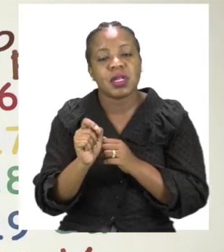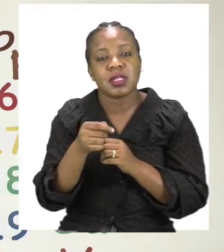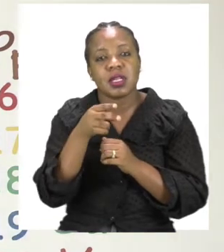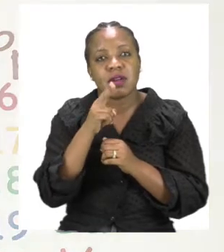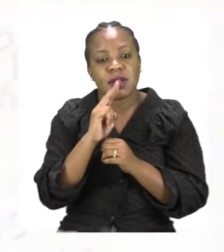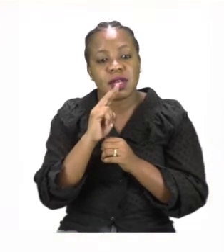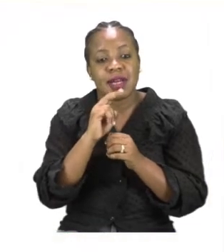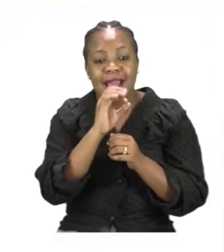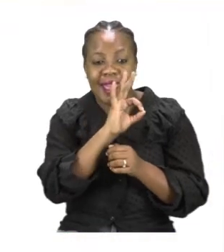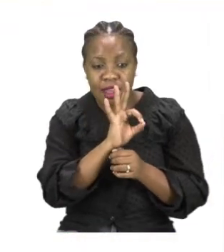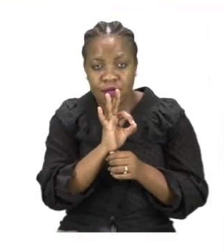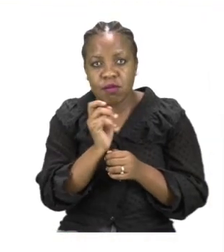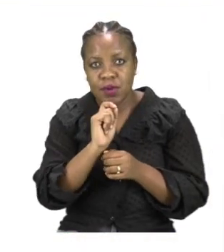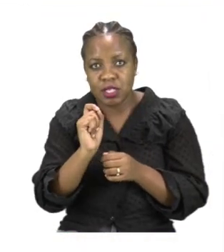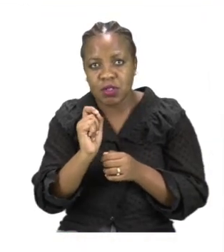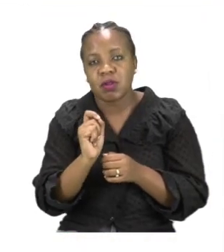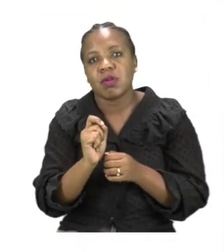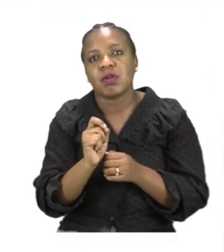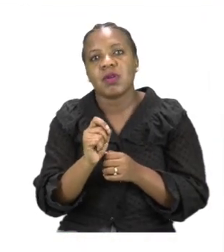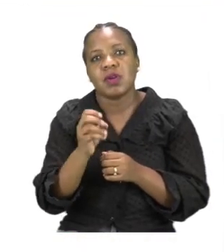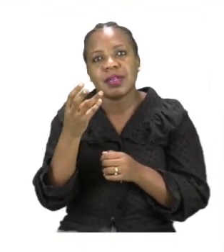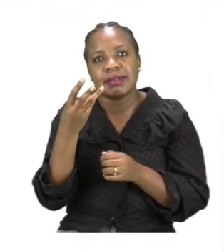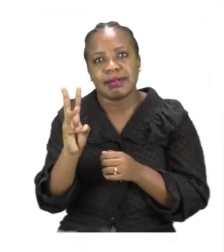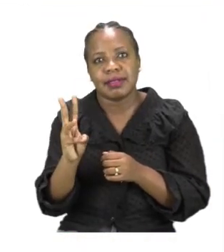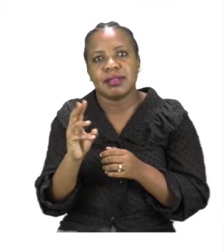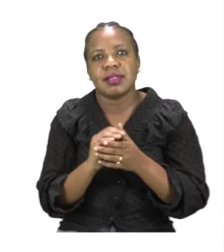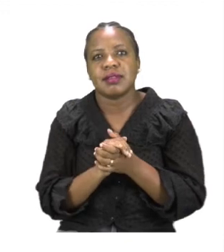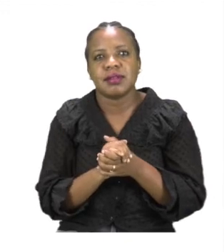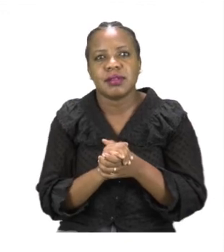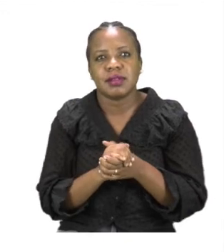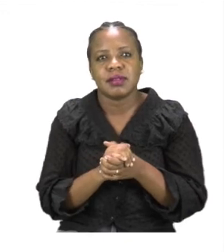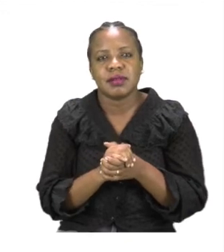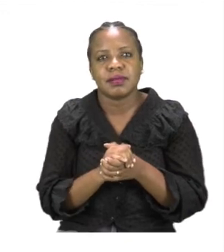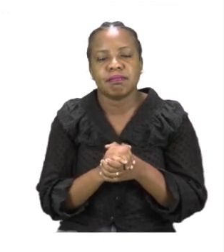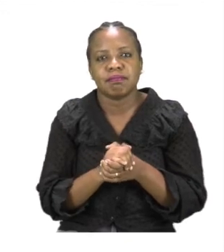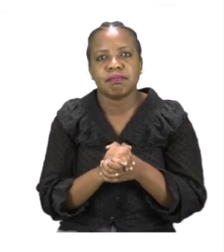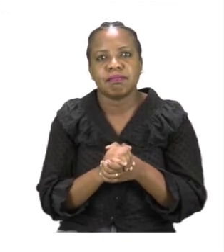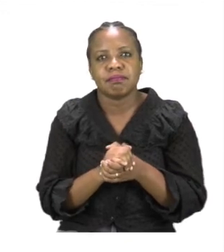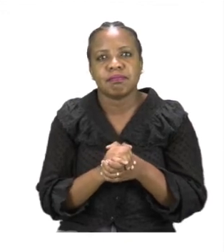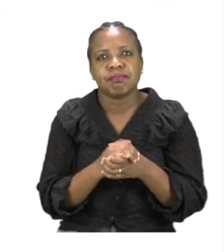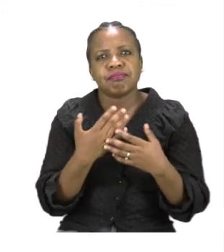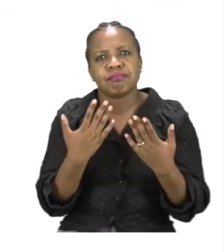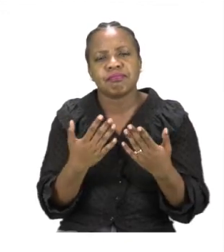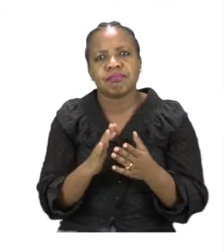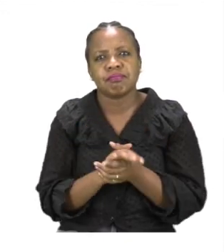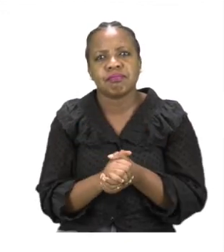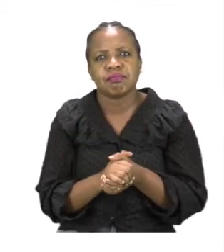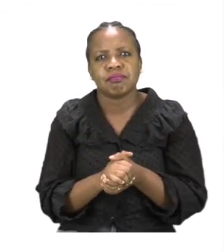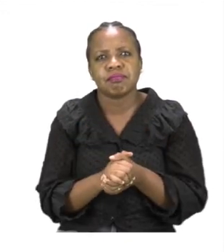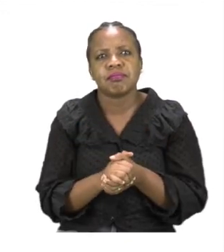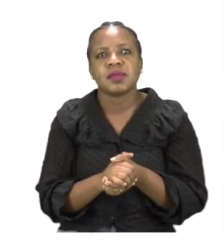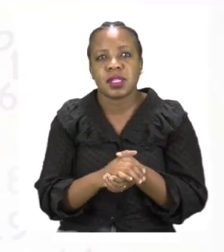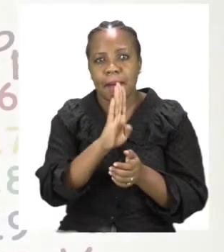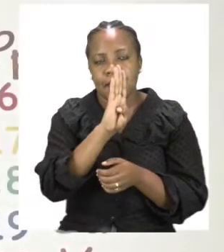letter F. Now, let us try another one. This time we're doing letter